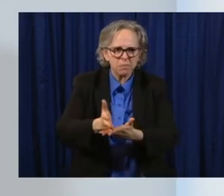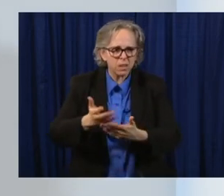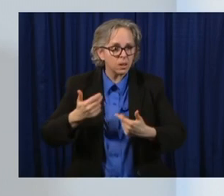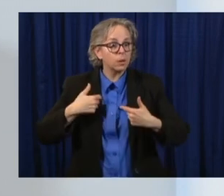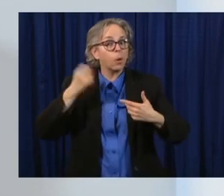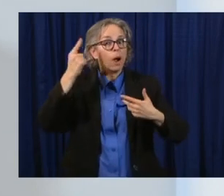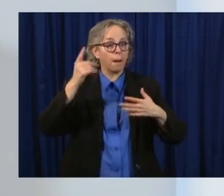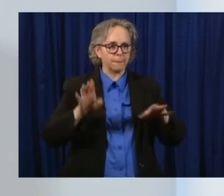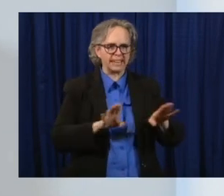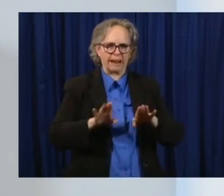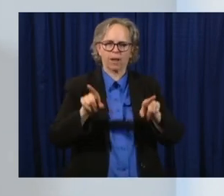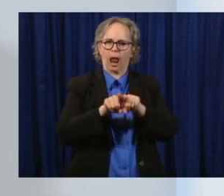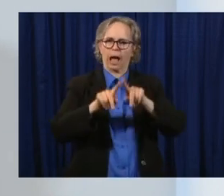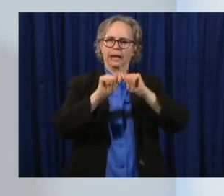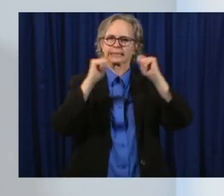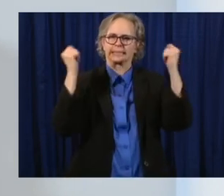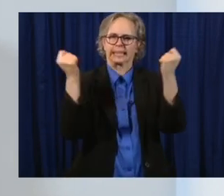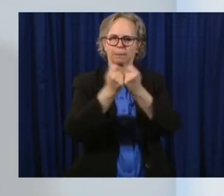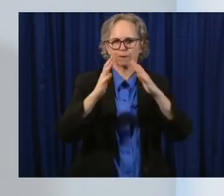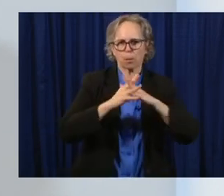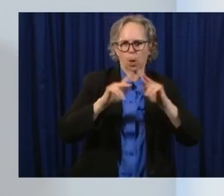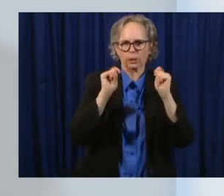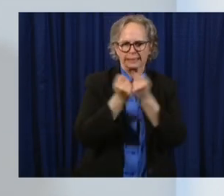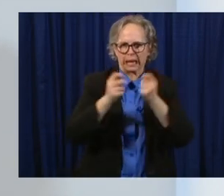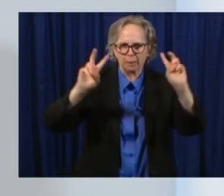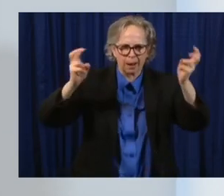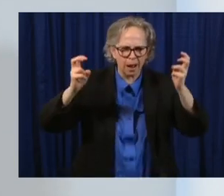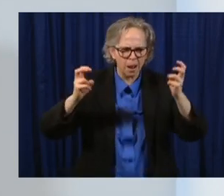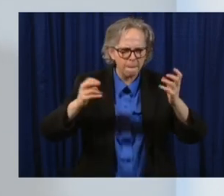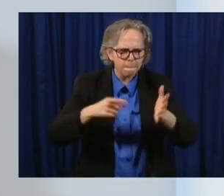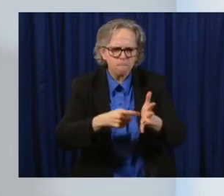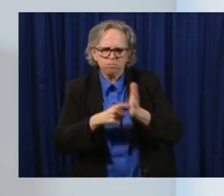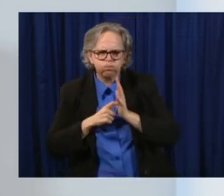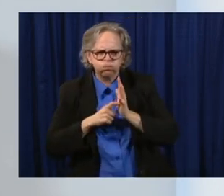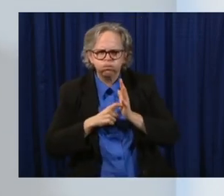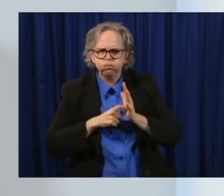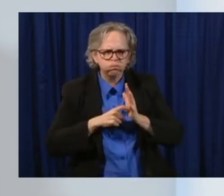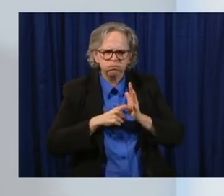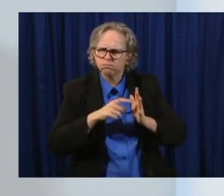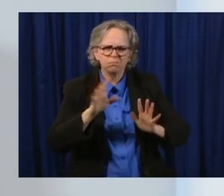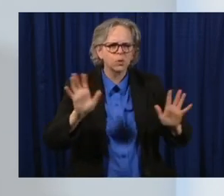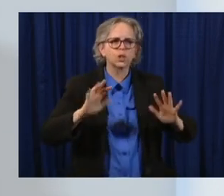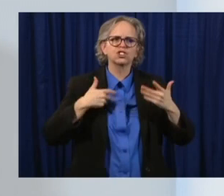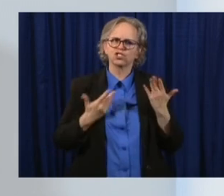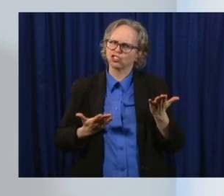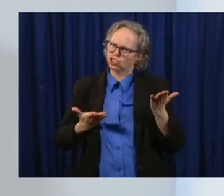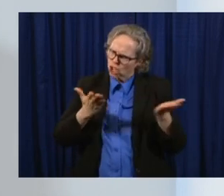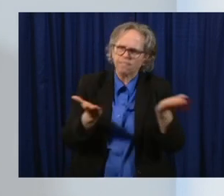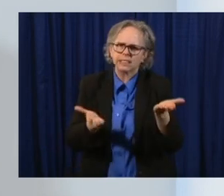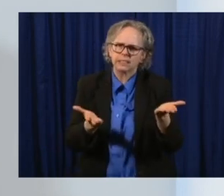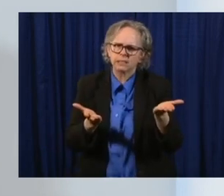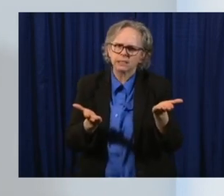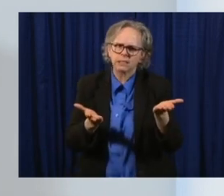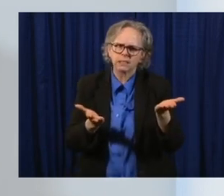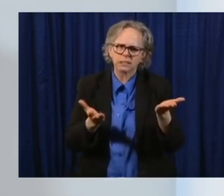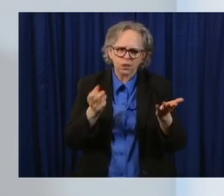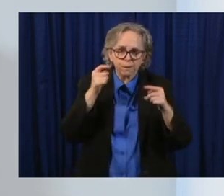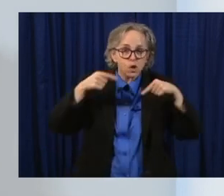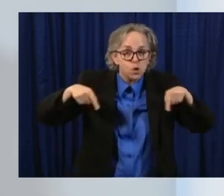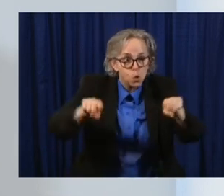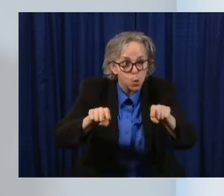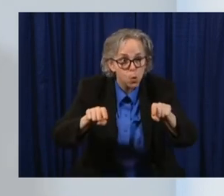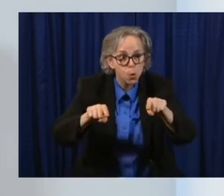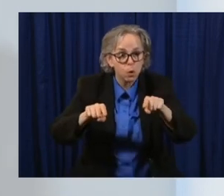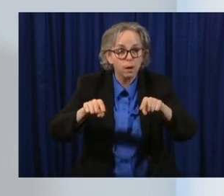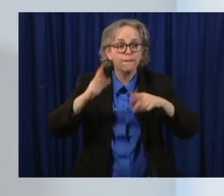help. Don't consider this a mandate. Consider it a service for you and your loved ones and the people you care about, and all of